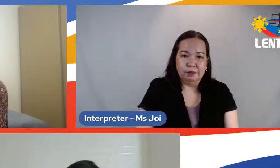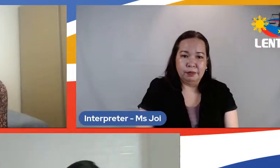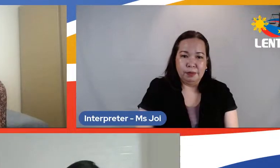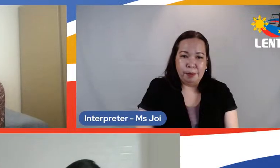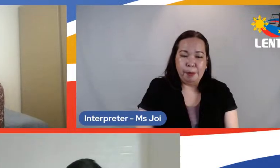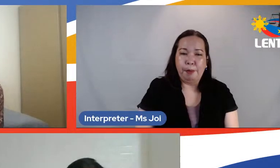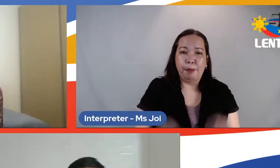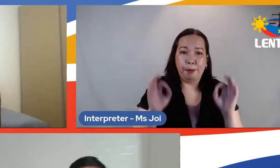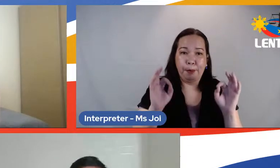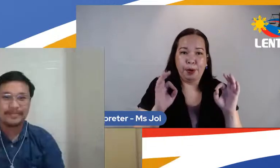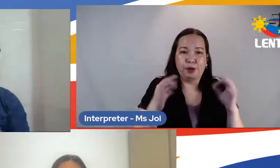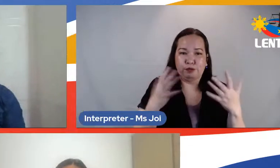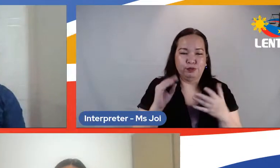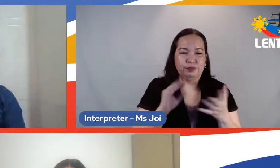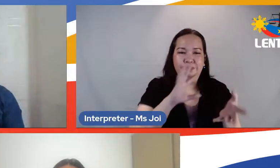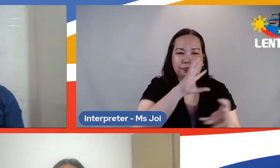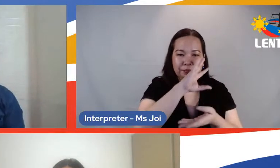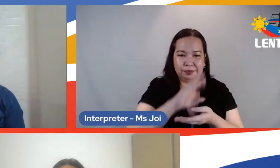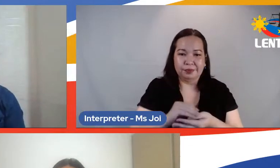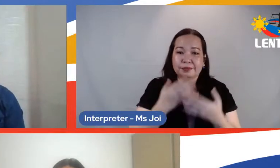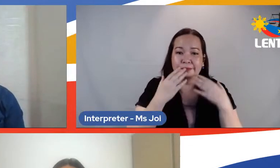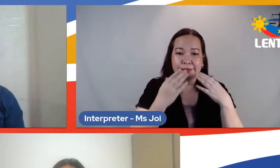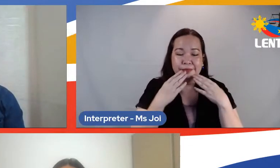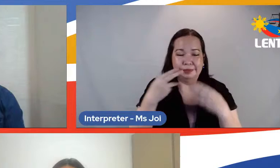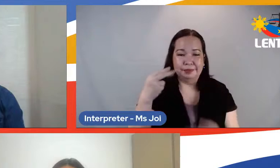Excellent. I've stopped sharing my screen. Thank you, Haj.